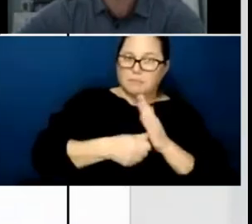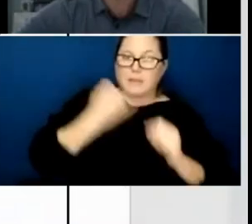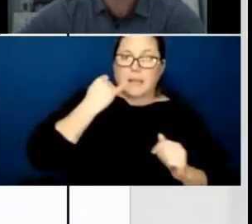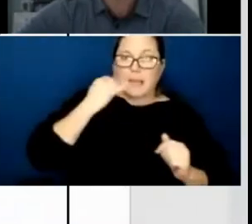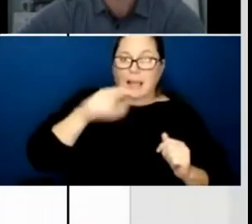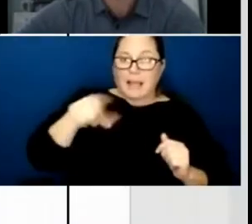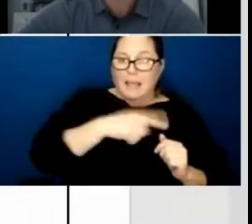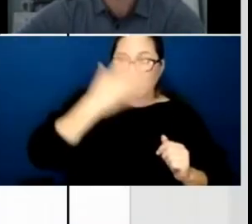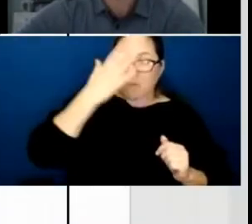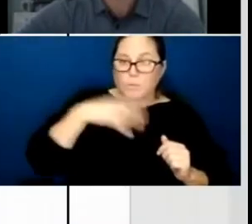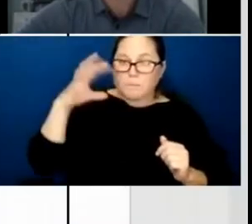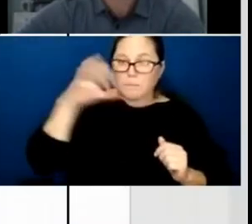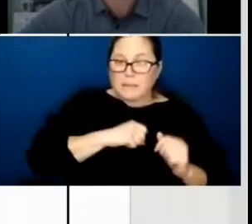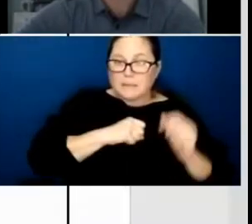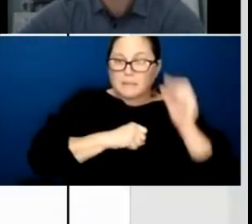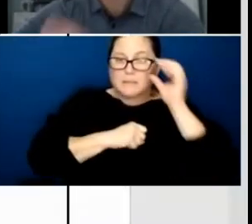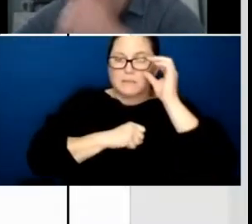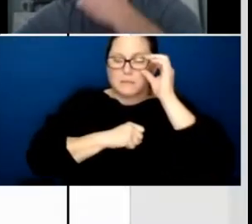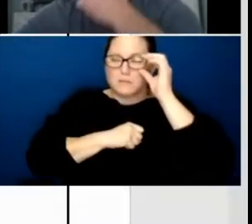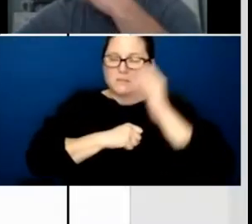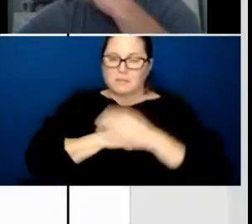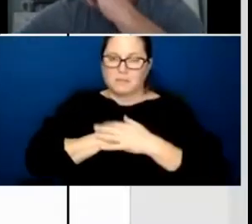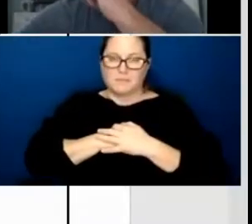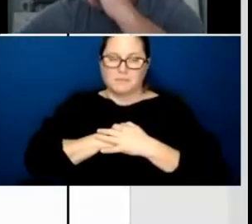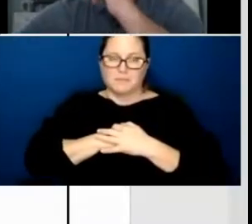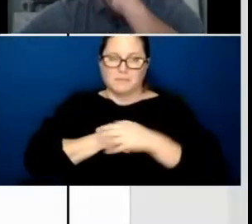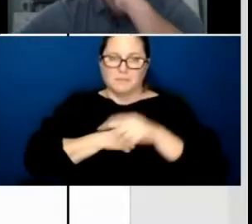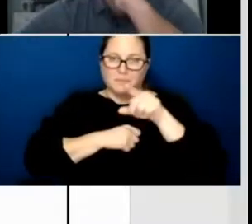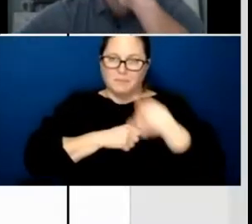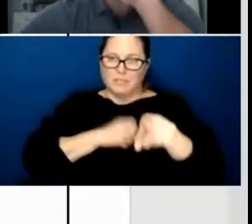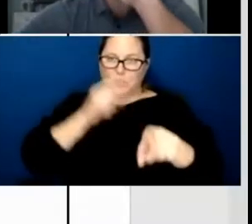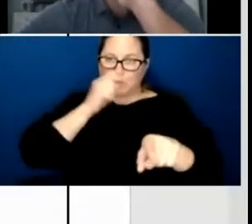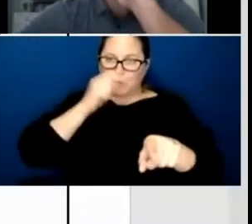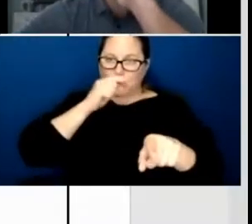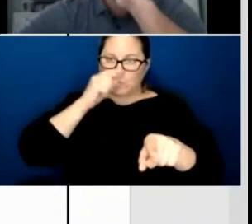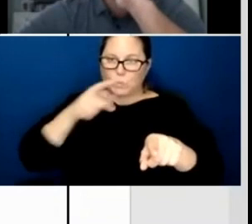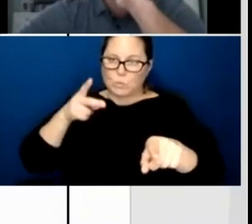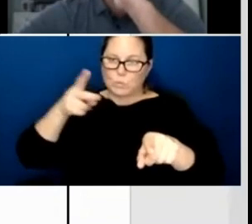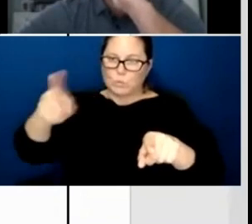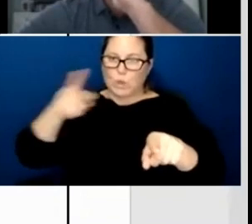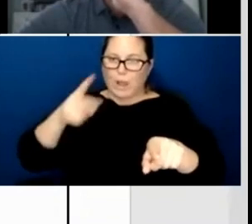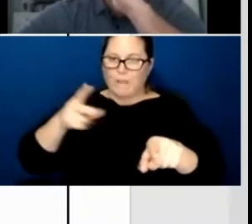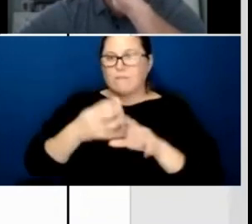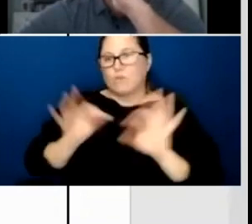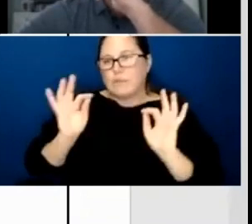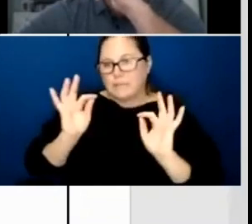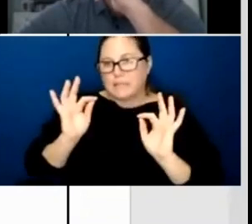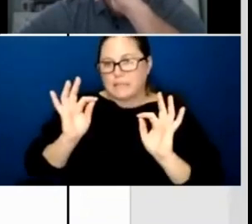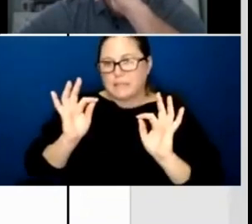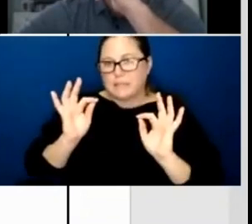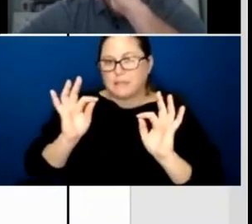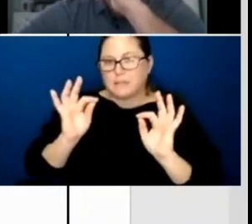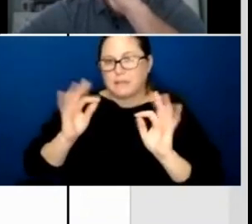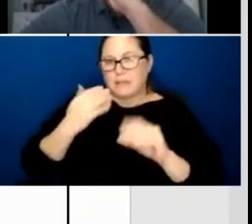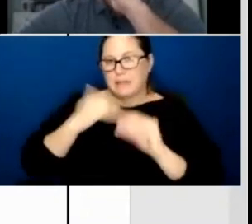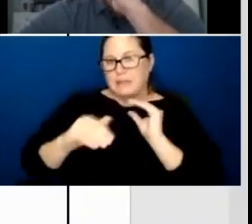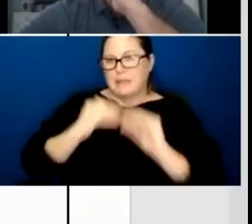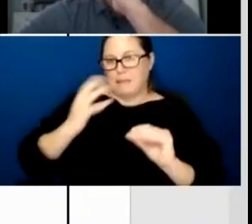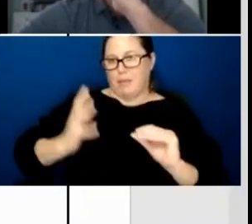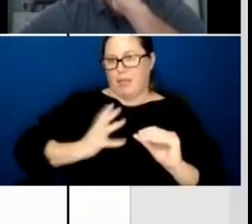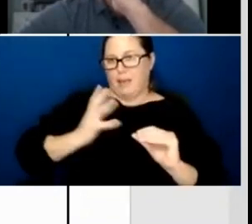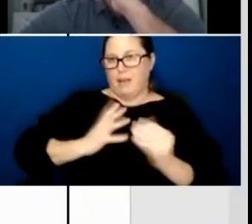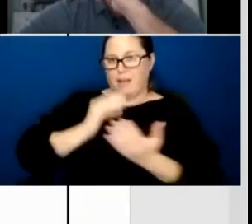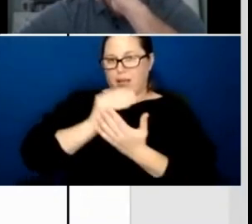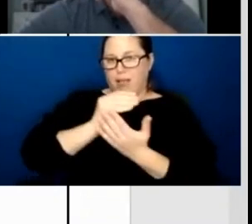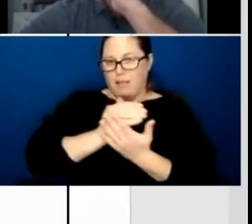beginning, we put together a Google Drive folder for free of email etiquette lessons, email address